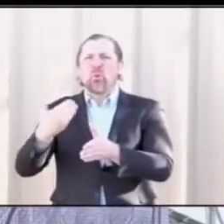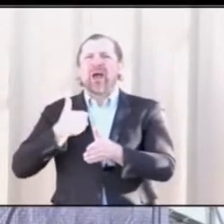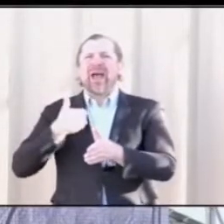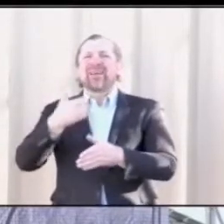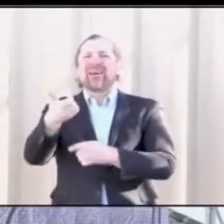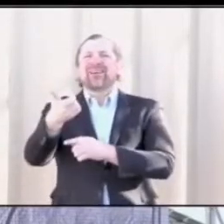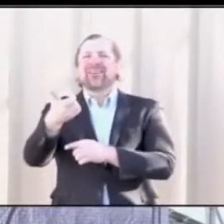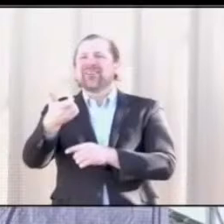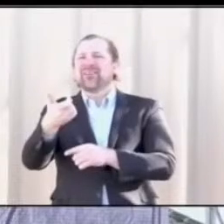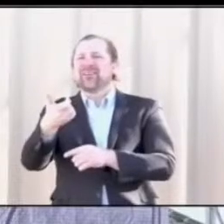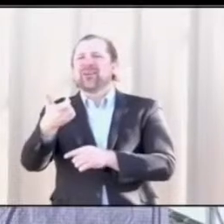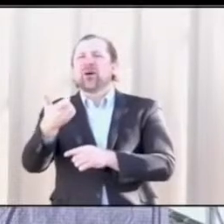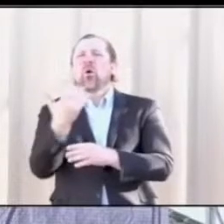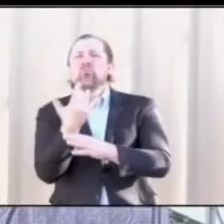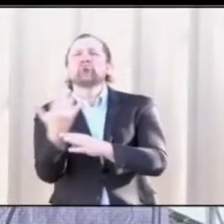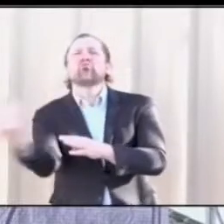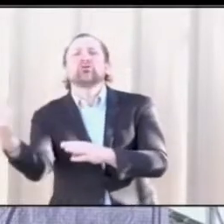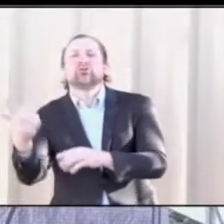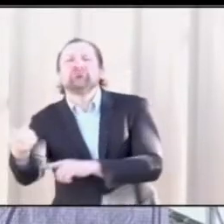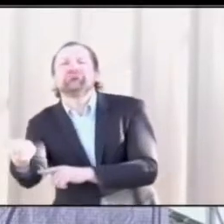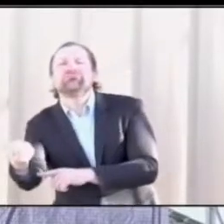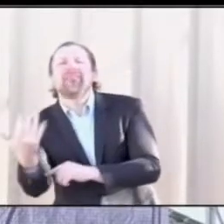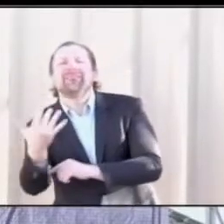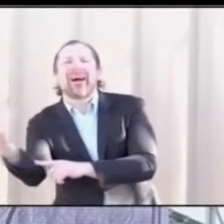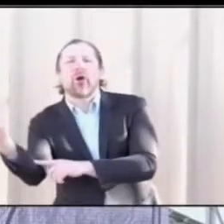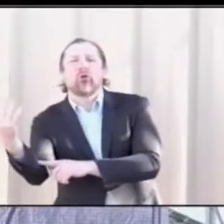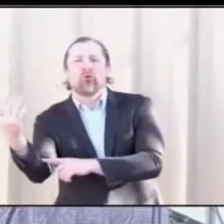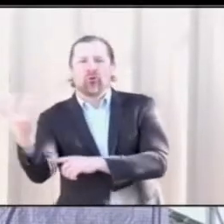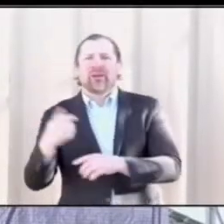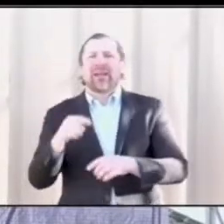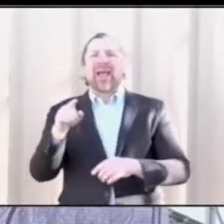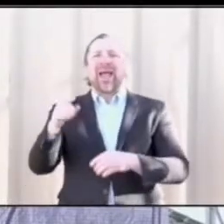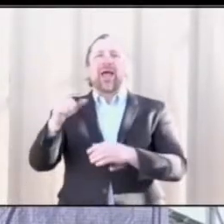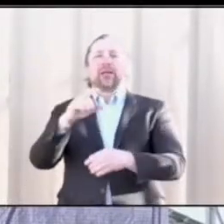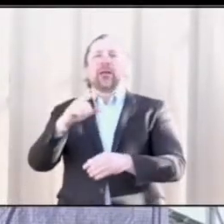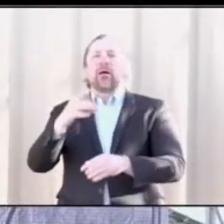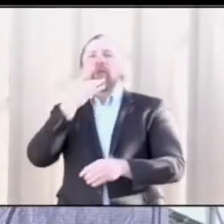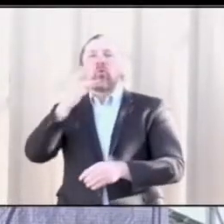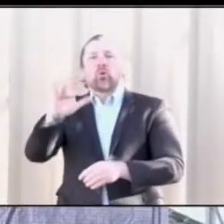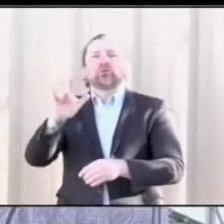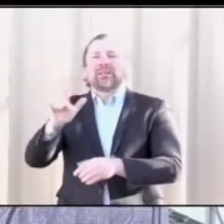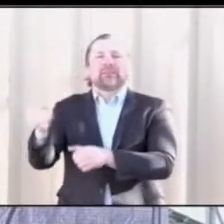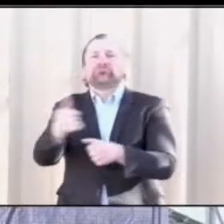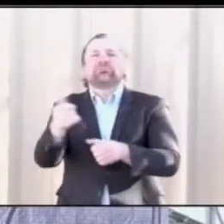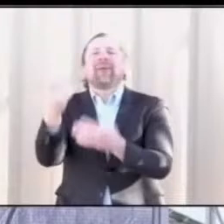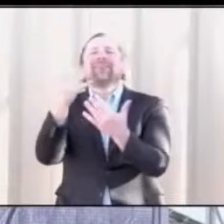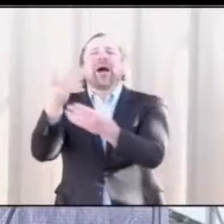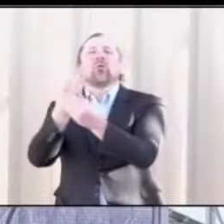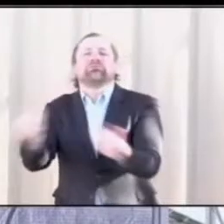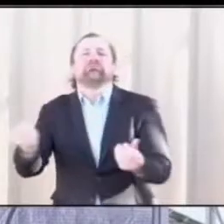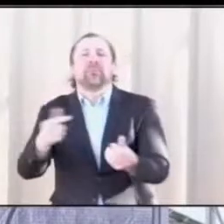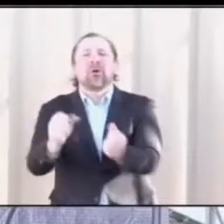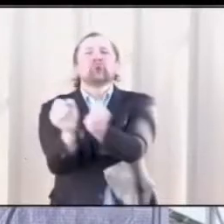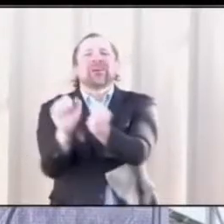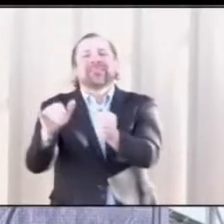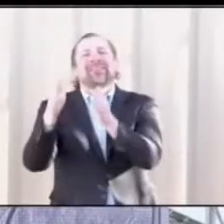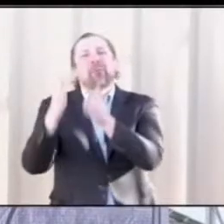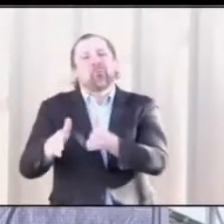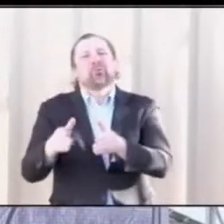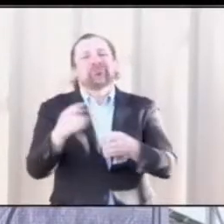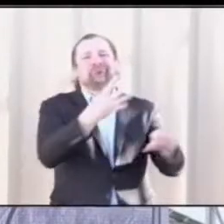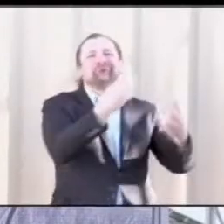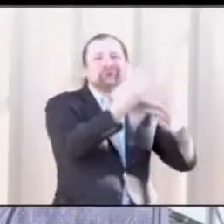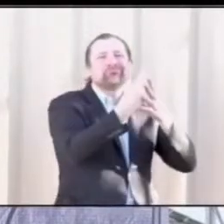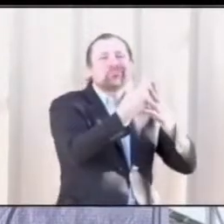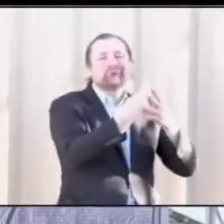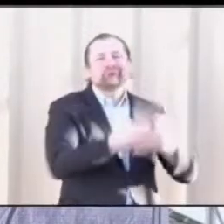the officers' arrival, Los Angeles Fire Department was at scene, extinguished the fire, and directed the officers to the possible suspect who was taken into custody